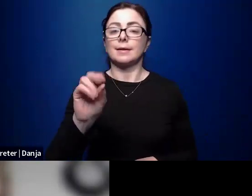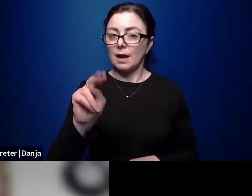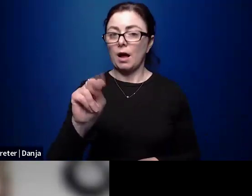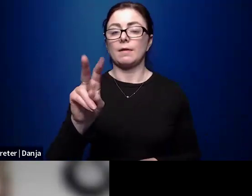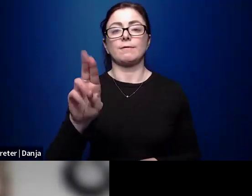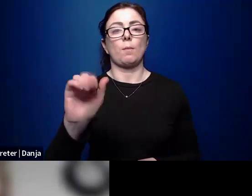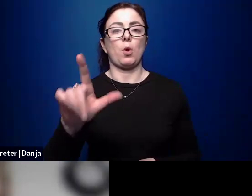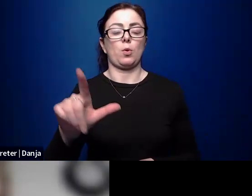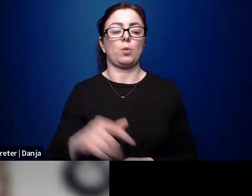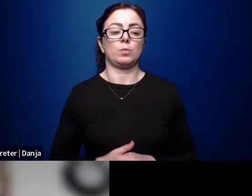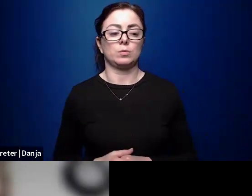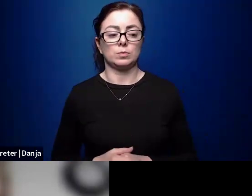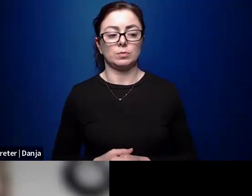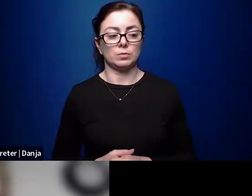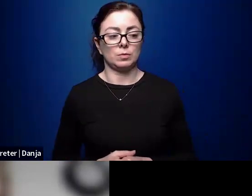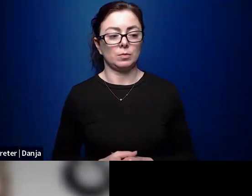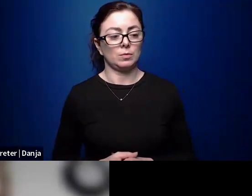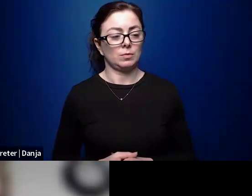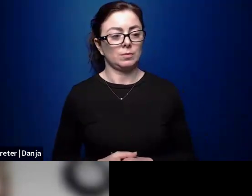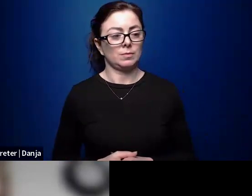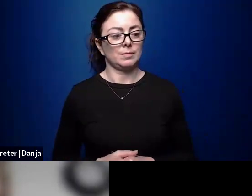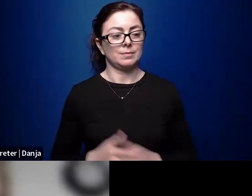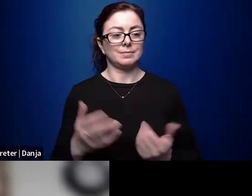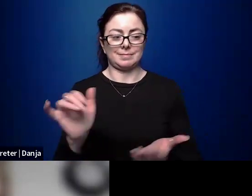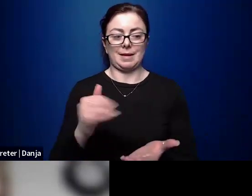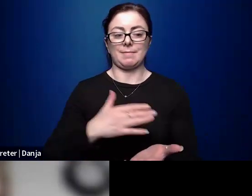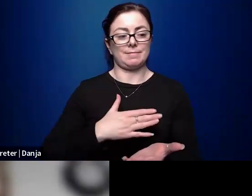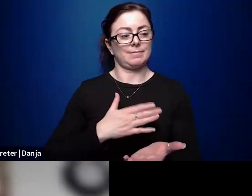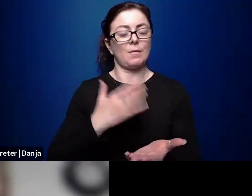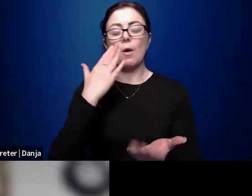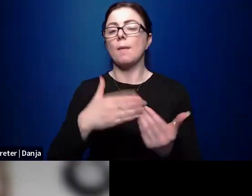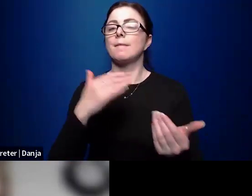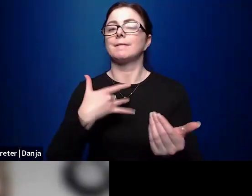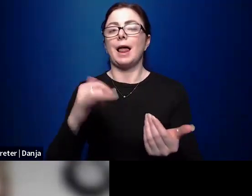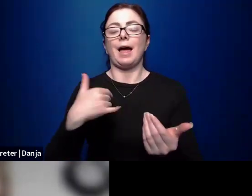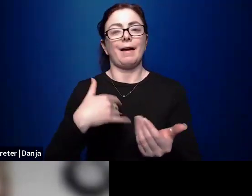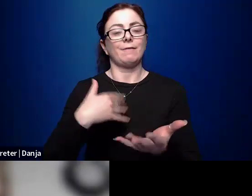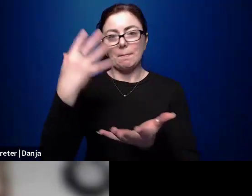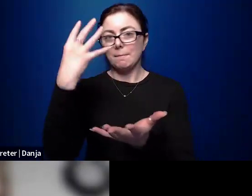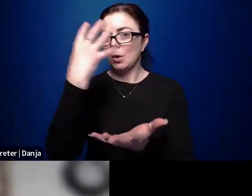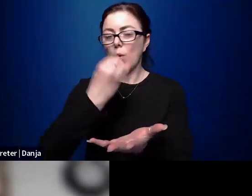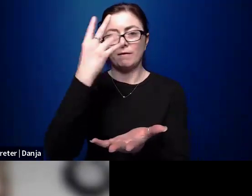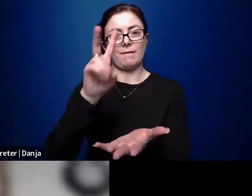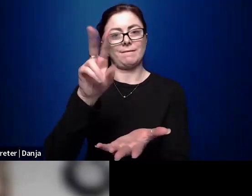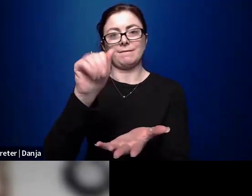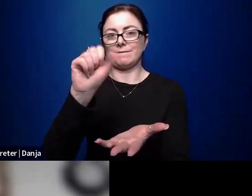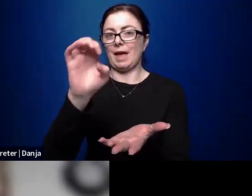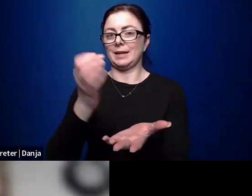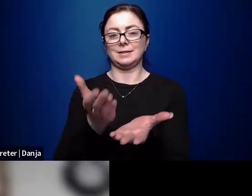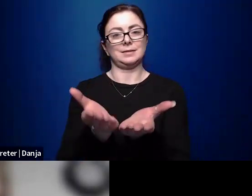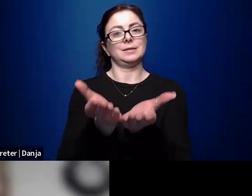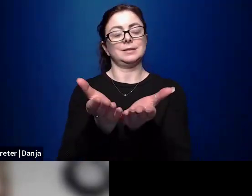It was like having my beautiful vase in my hands and